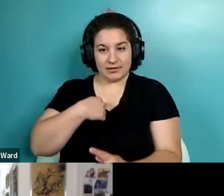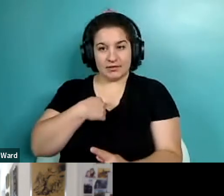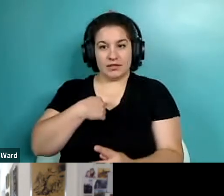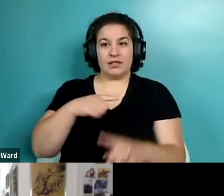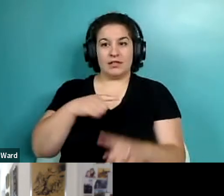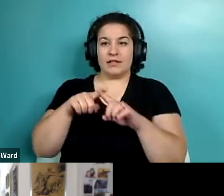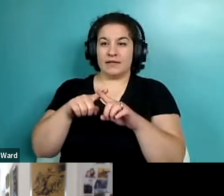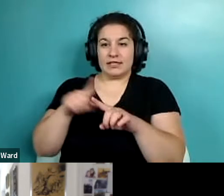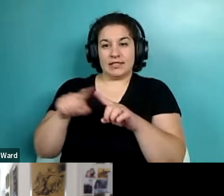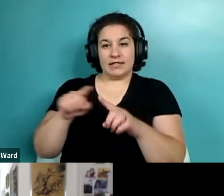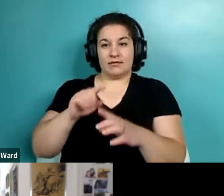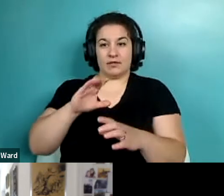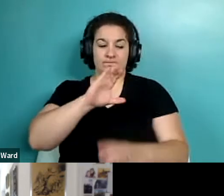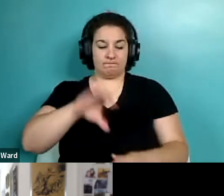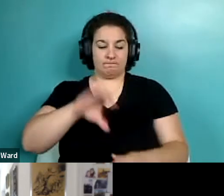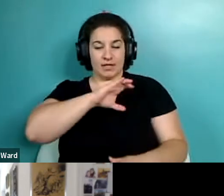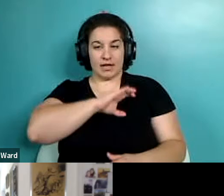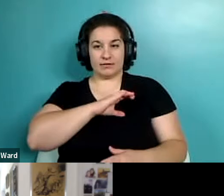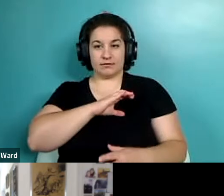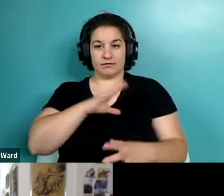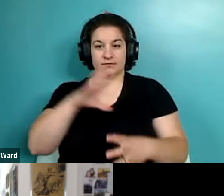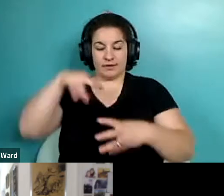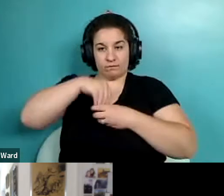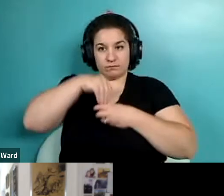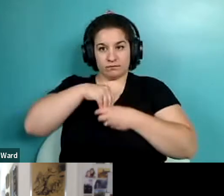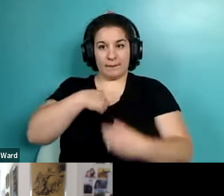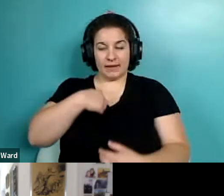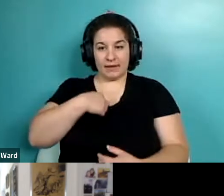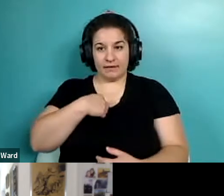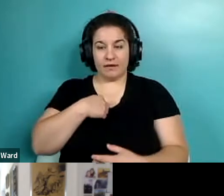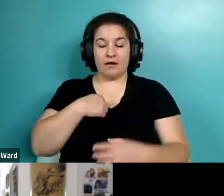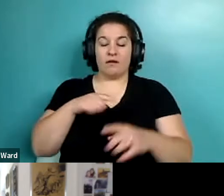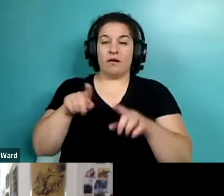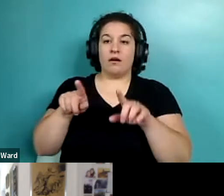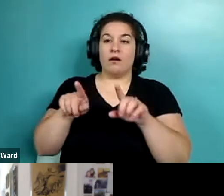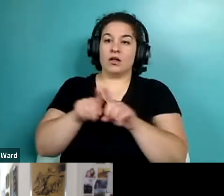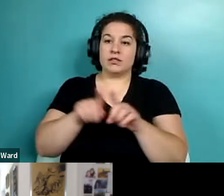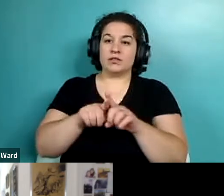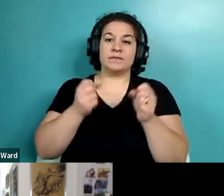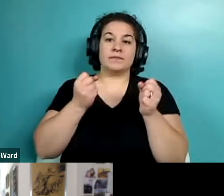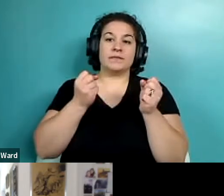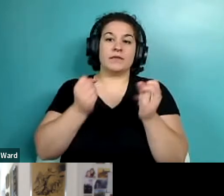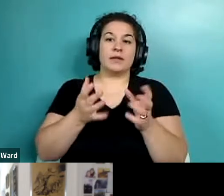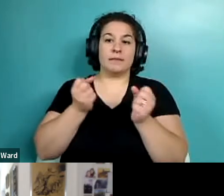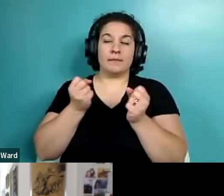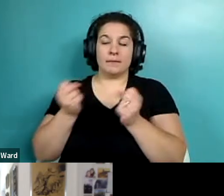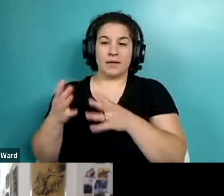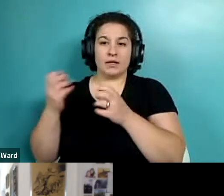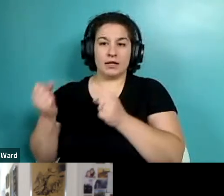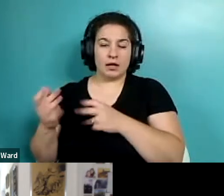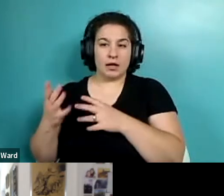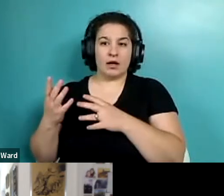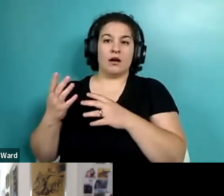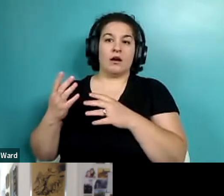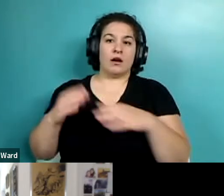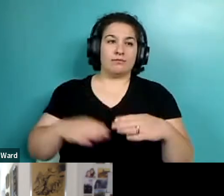characteristics of who I am. Also, there are many adversities that are coming